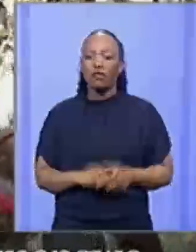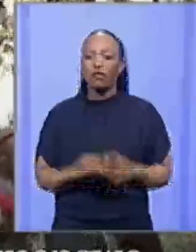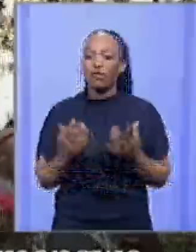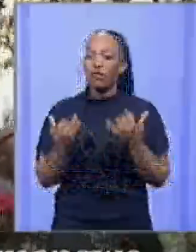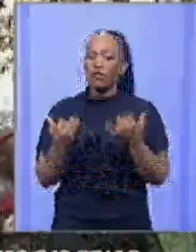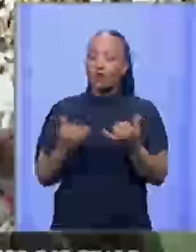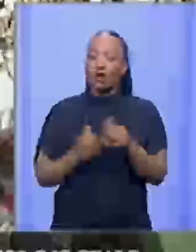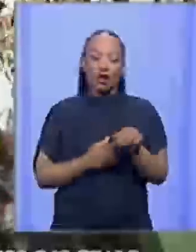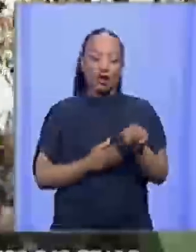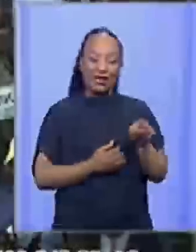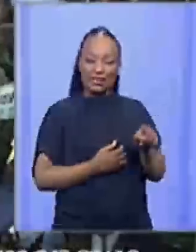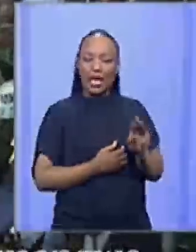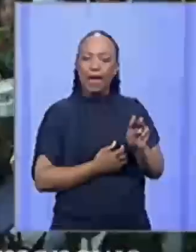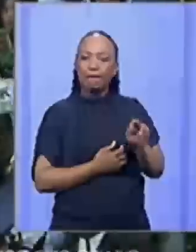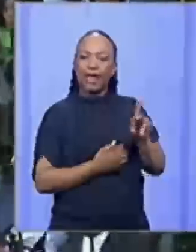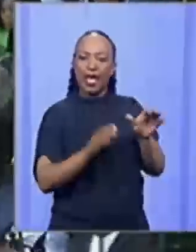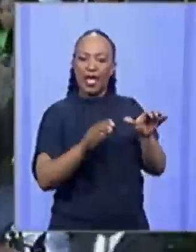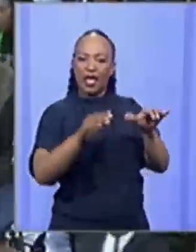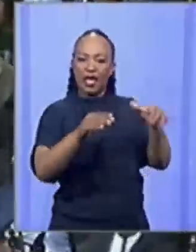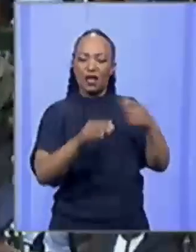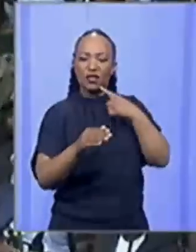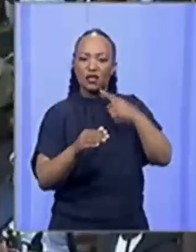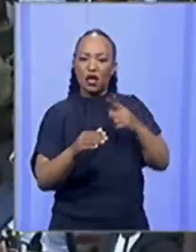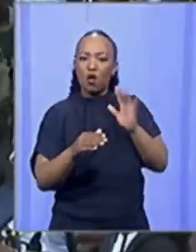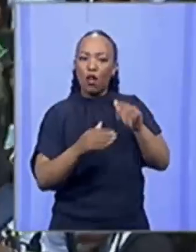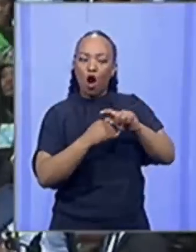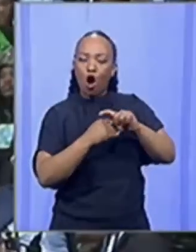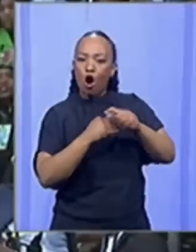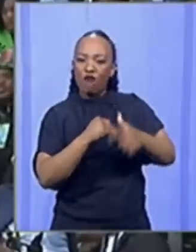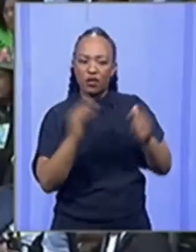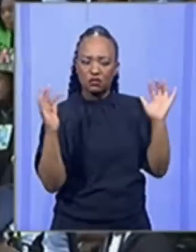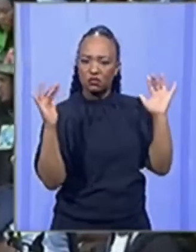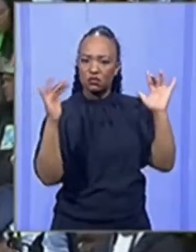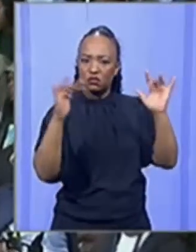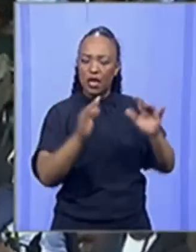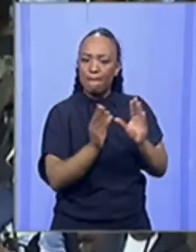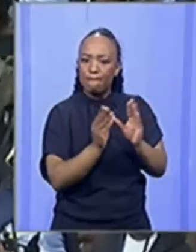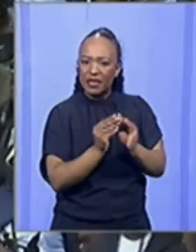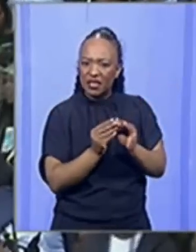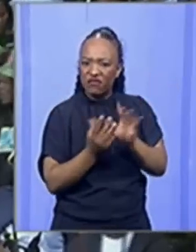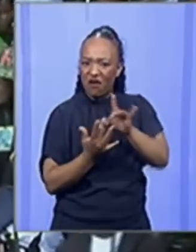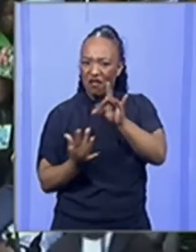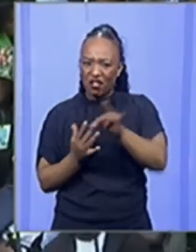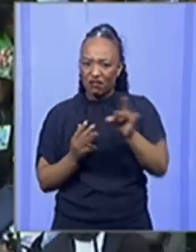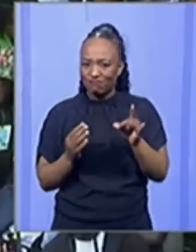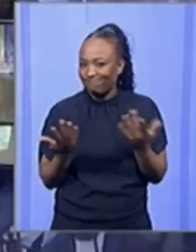MK ga le ise le itse se gore le tlile go tshwara leng conference ya go tlhopha makala a leruri.